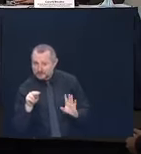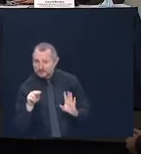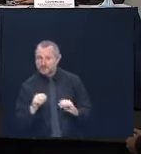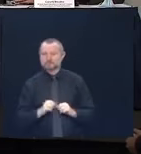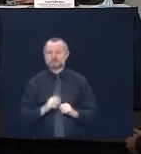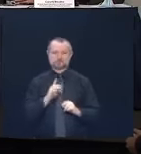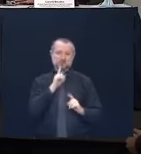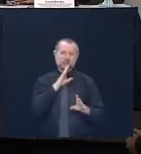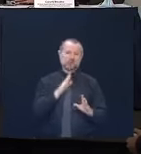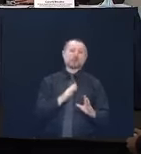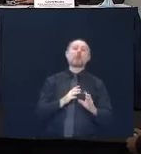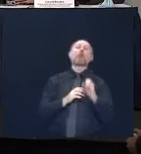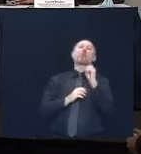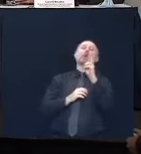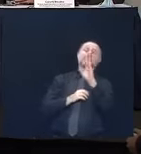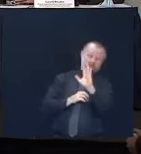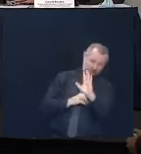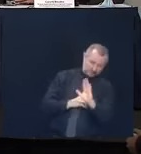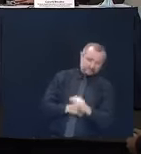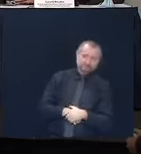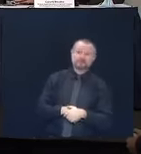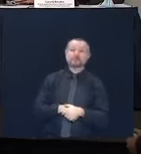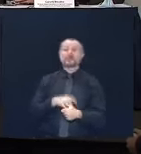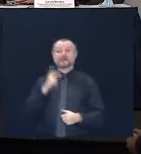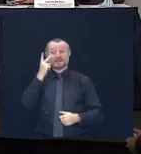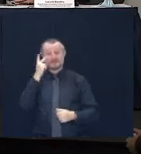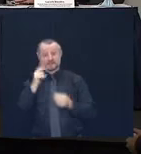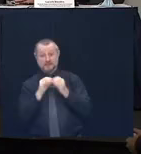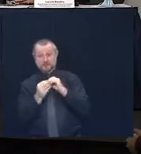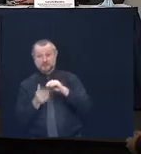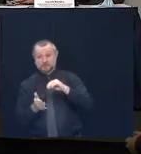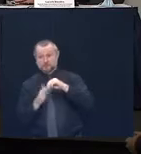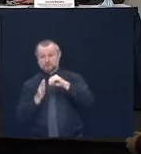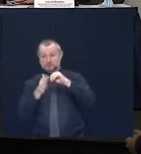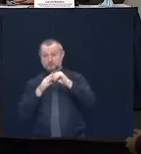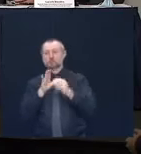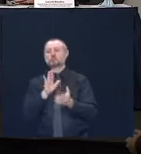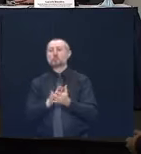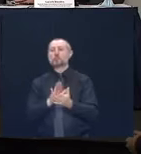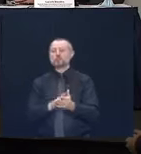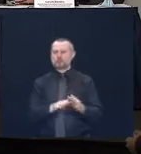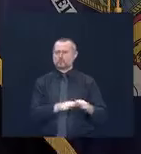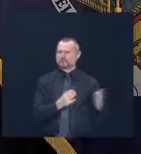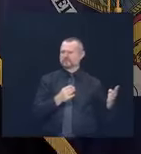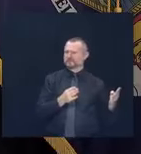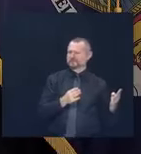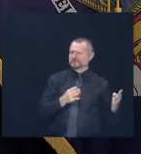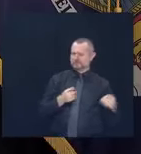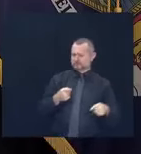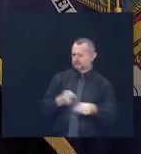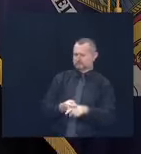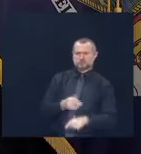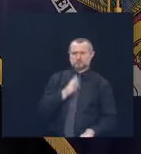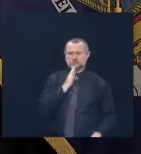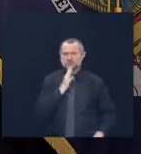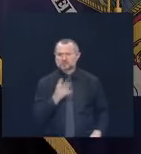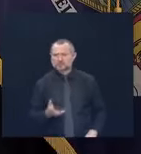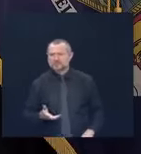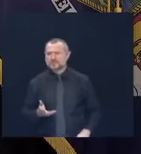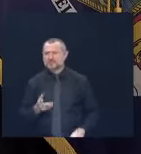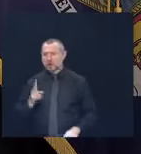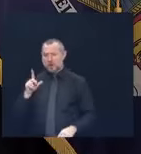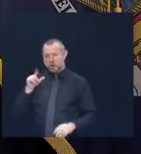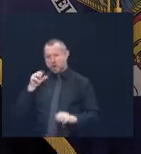Mike Mulgrew, UFT, seeing that, saying our numbers go up and schools reopen? That doesn't seem to mesh. That is the law, and